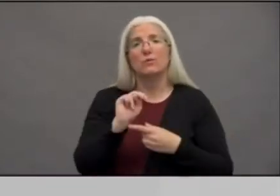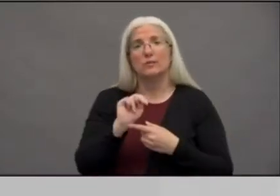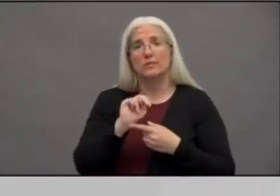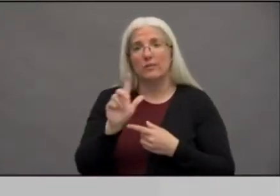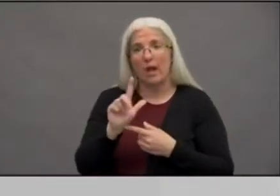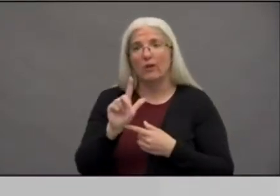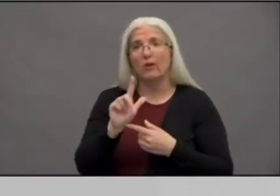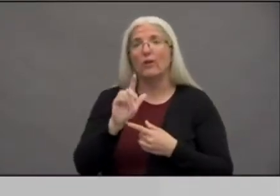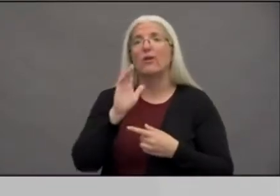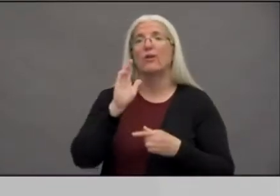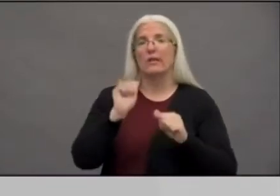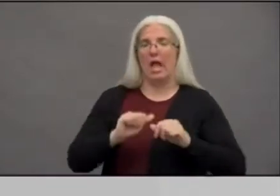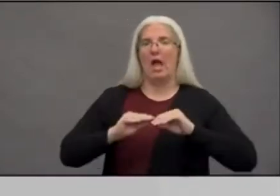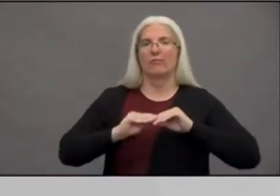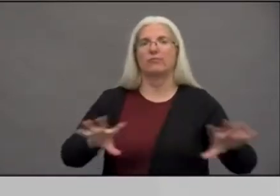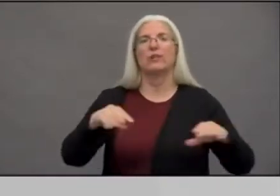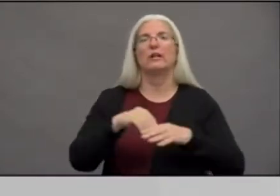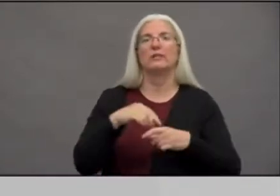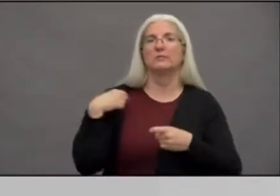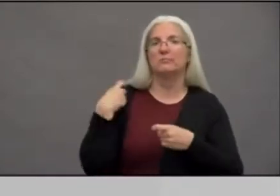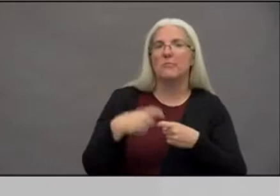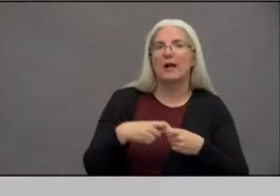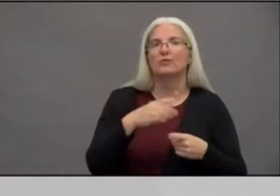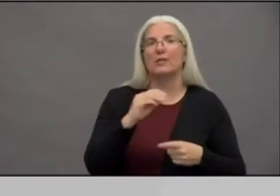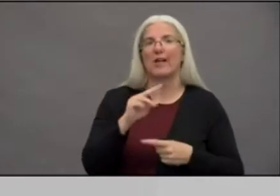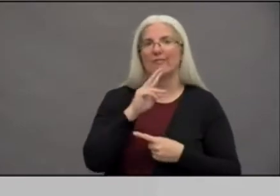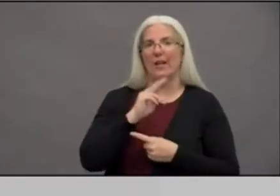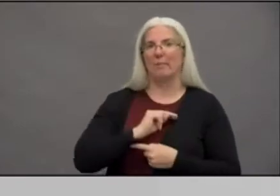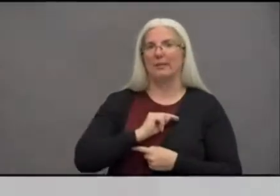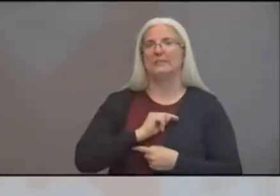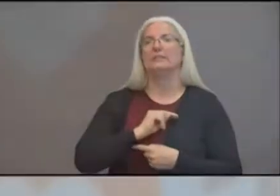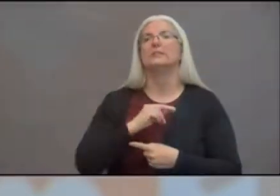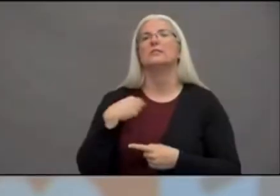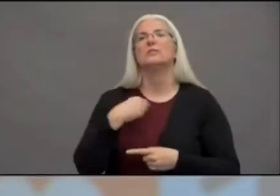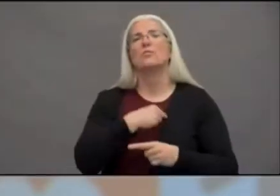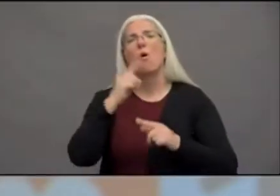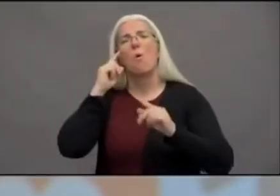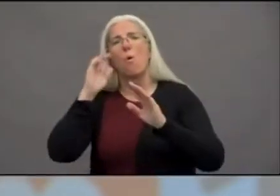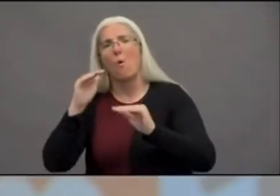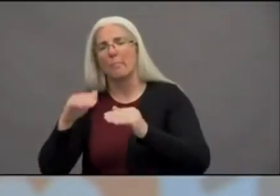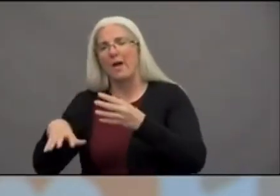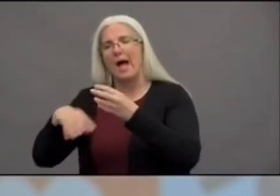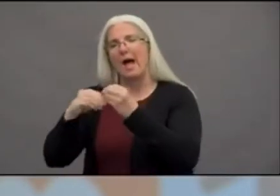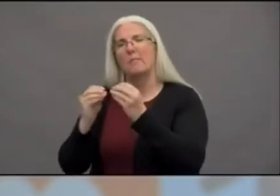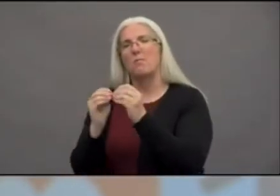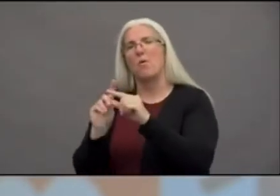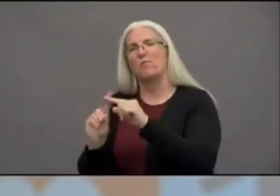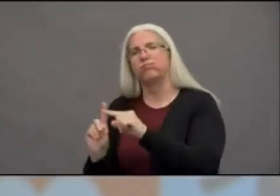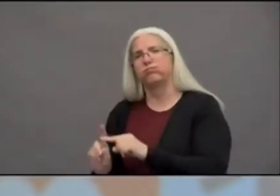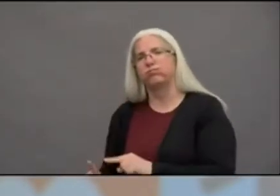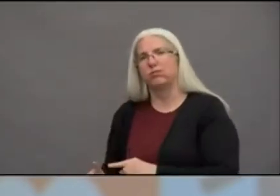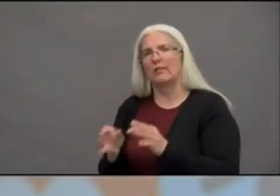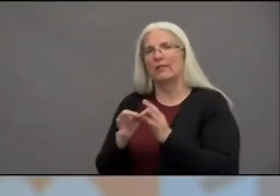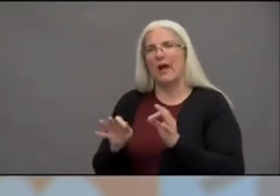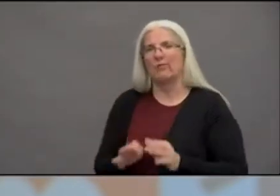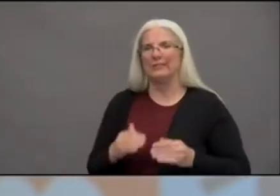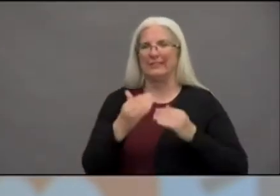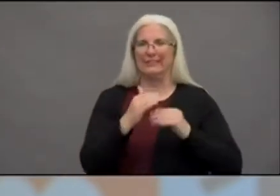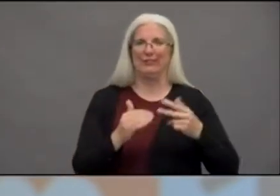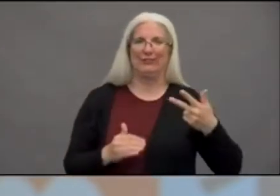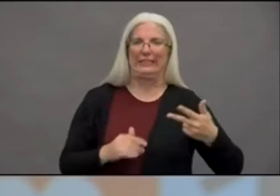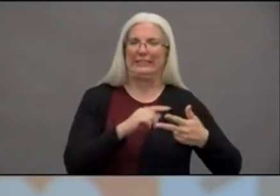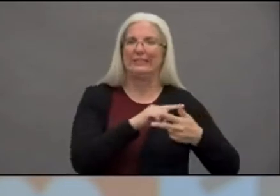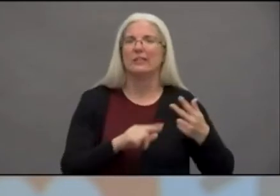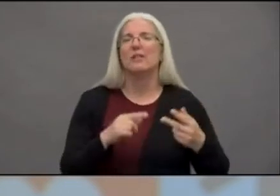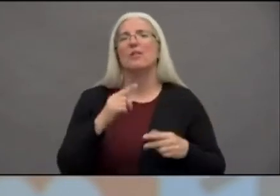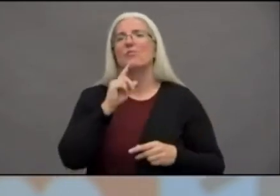working on expanding our language capacity. The great thing about these newsletters is that we have a language access team, a very large team